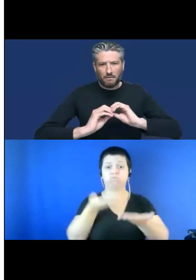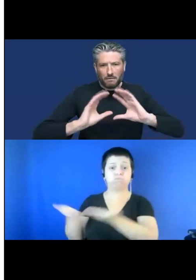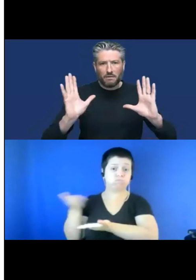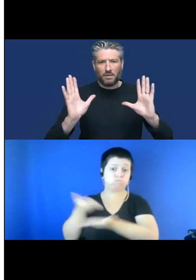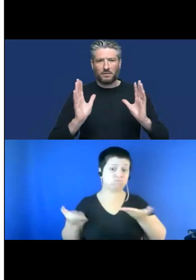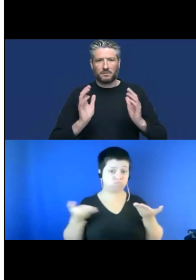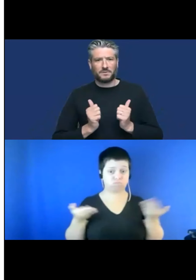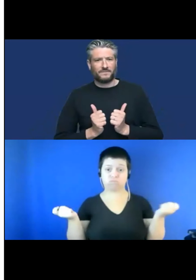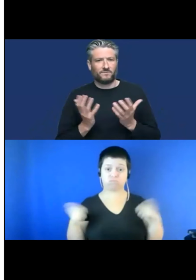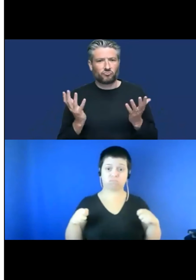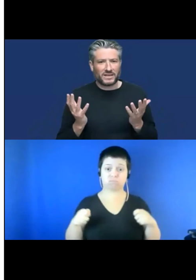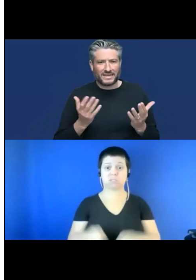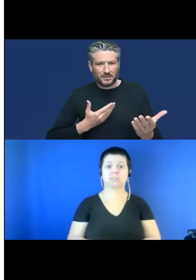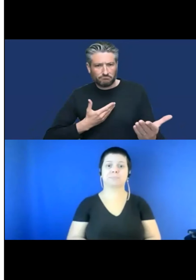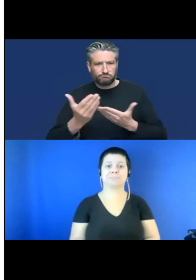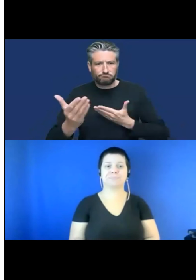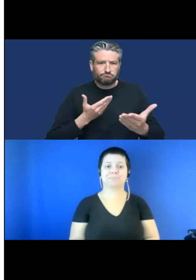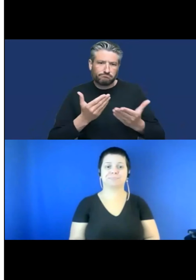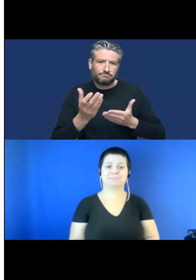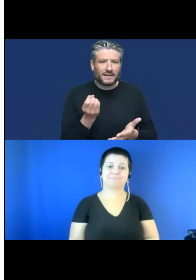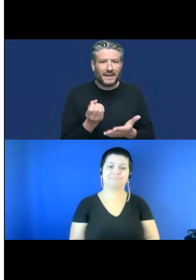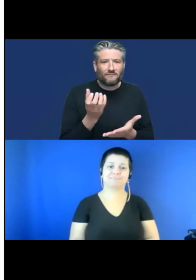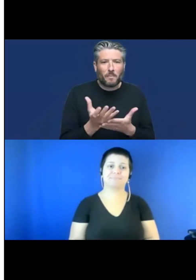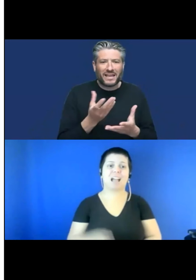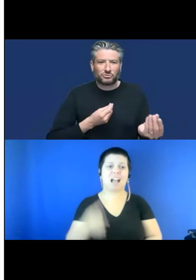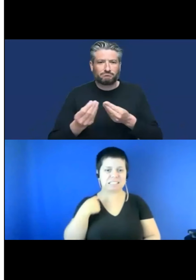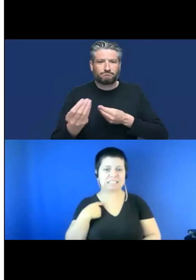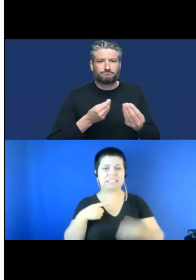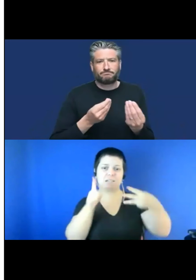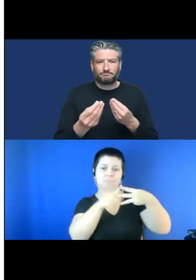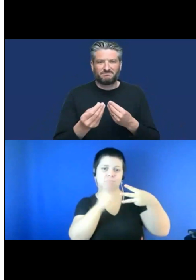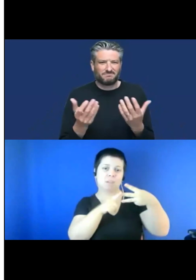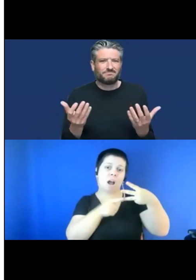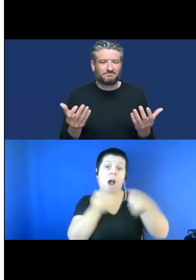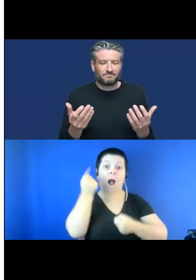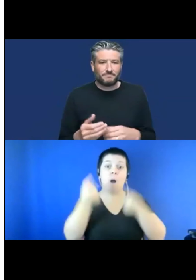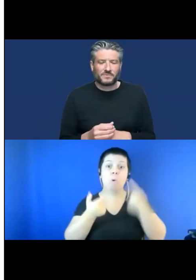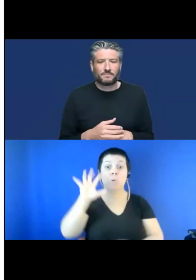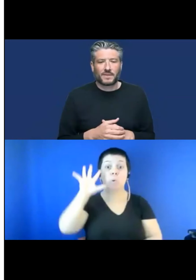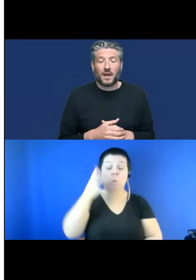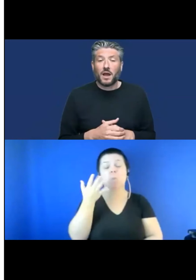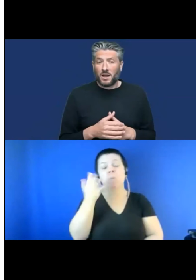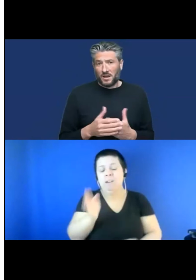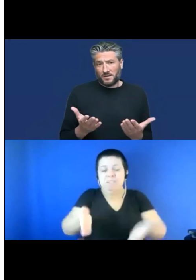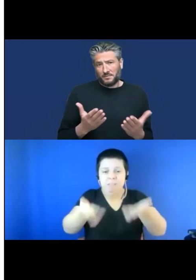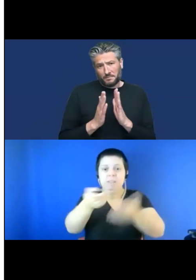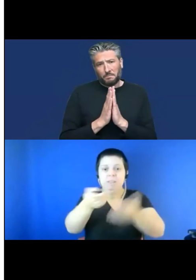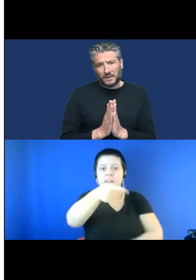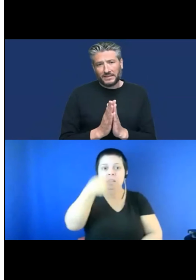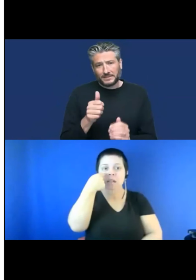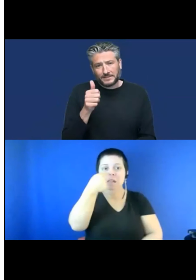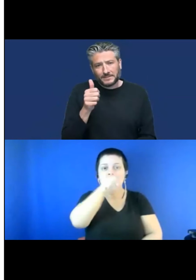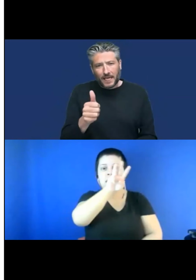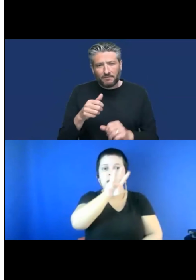I have listed some of the outcomes here, but I very much encourage you to look into the detail yourself. One of the main outcomes was